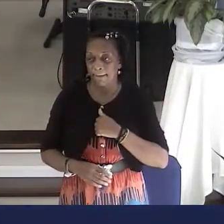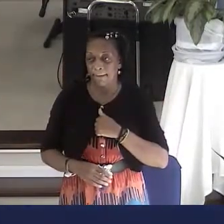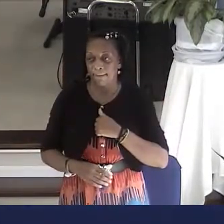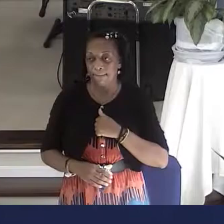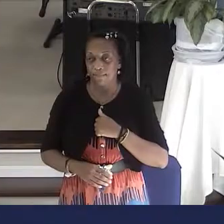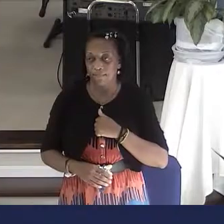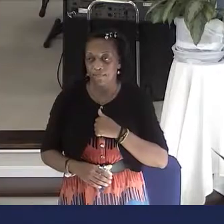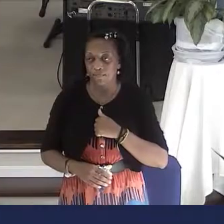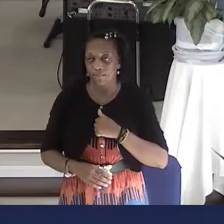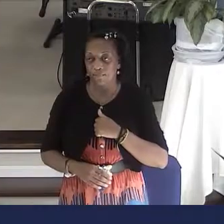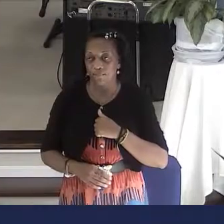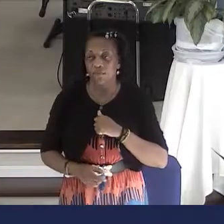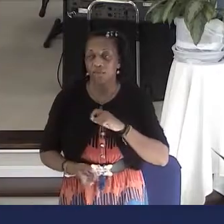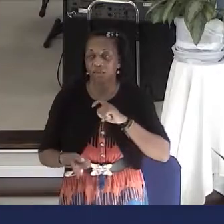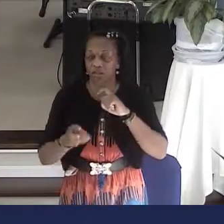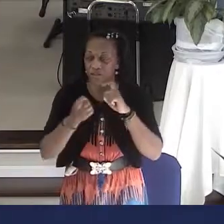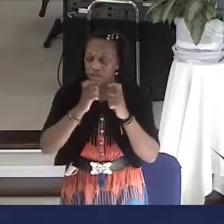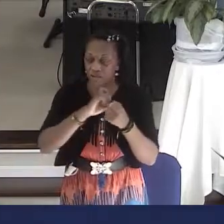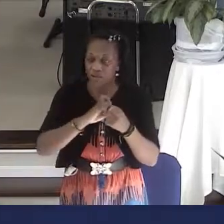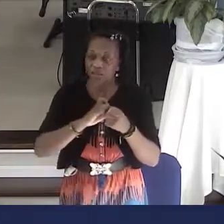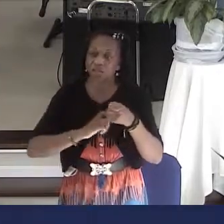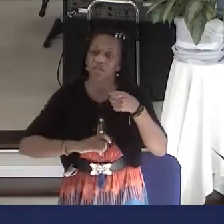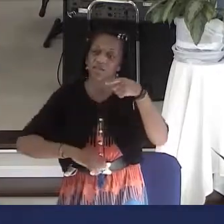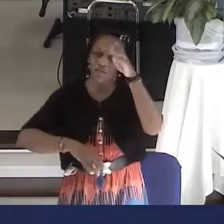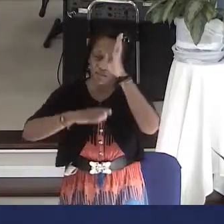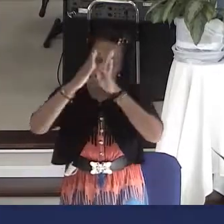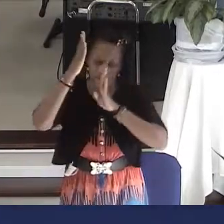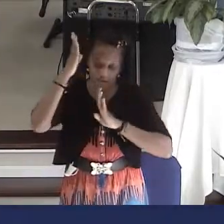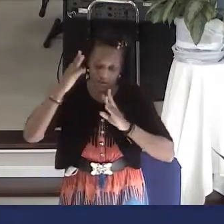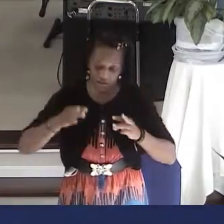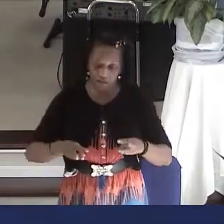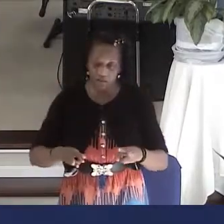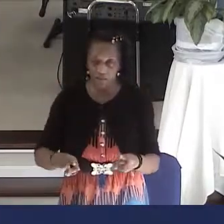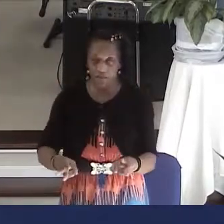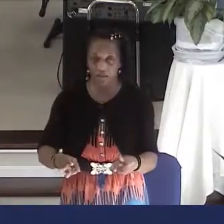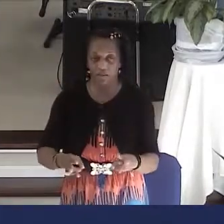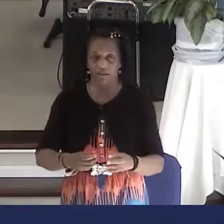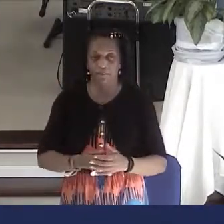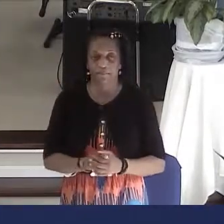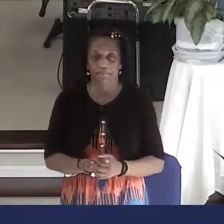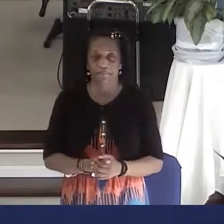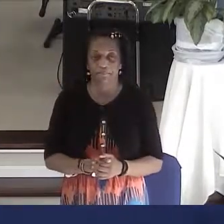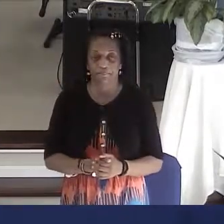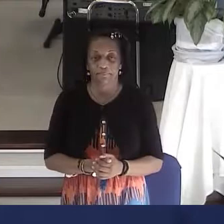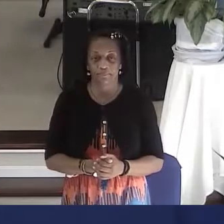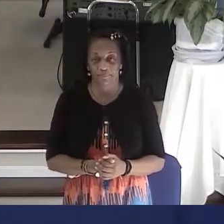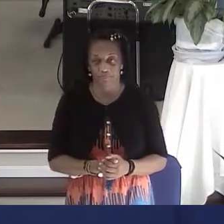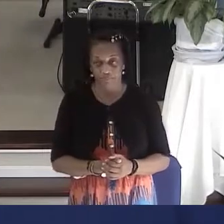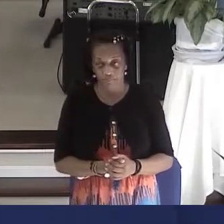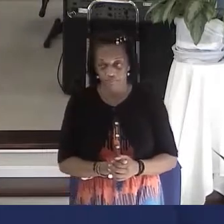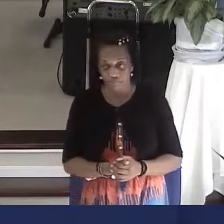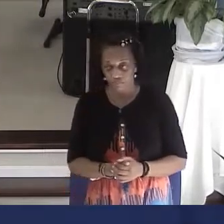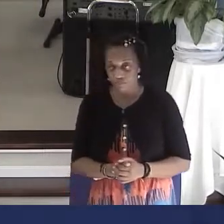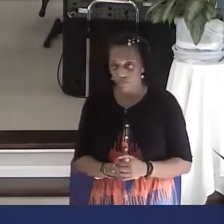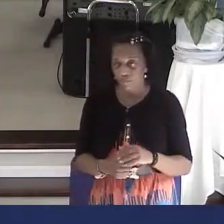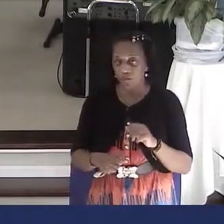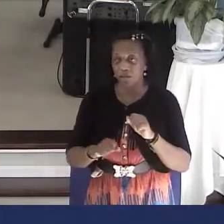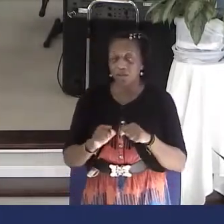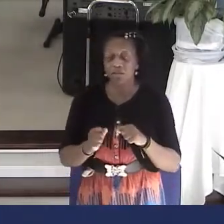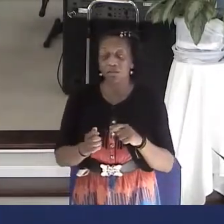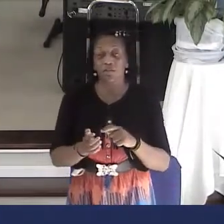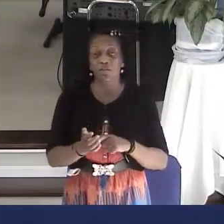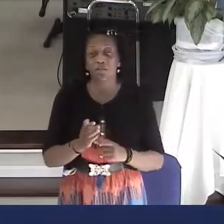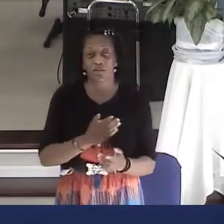his. So this morning we just want to do this one. We just want to ask the Lord to take over all the situations that are on